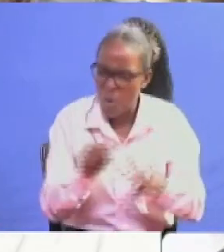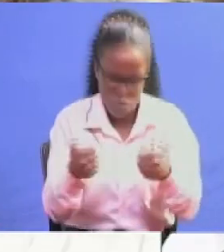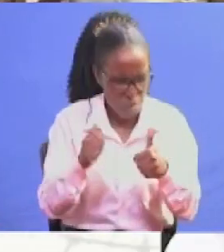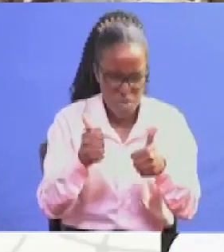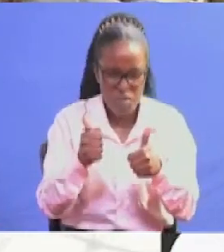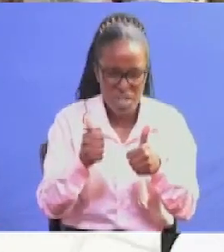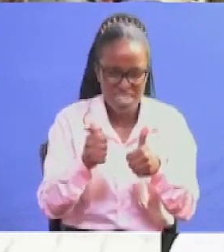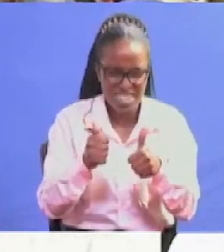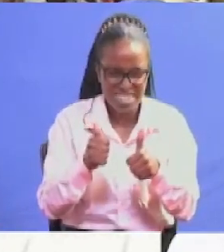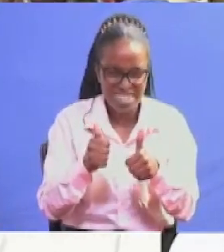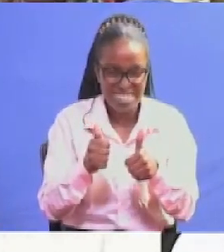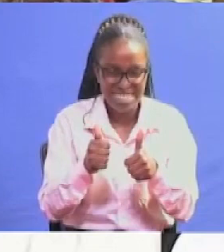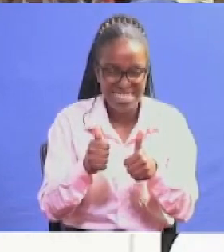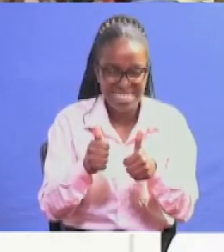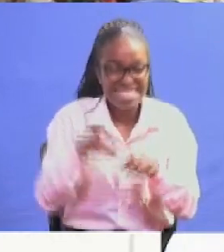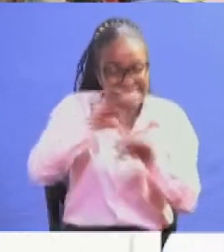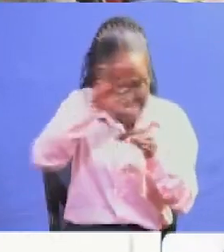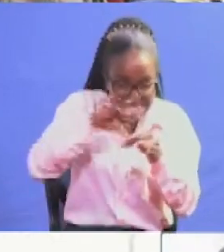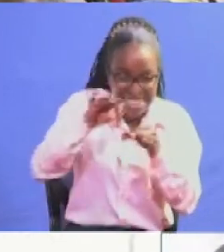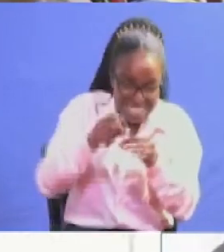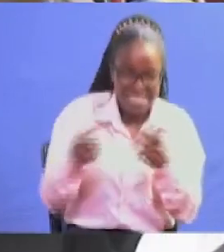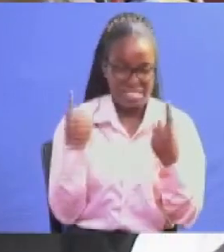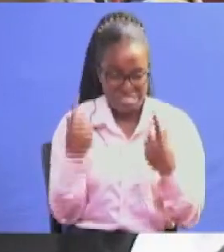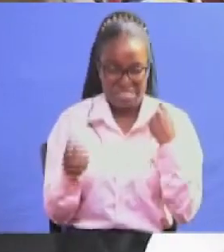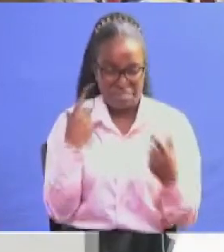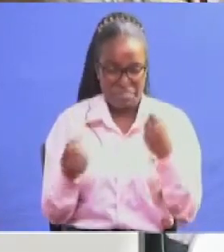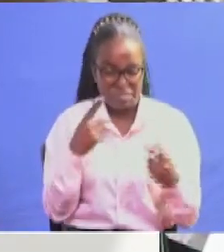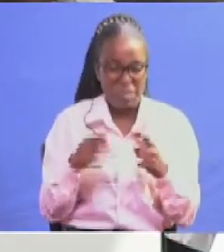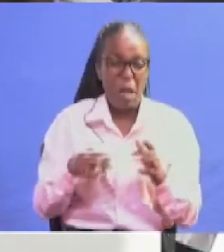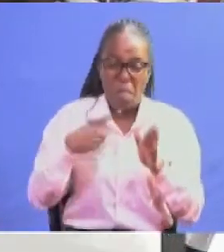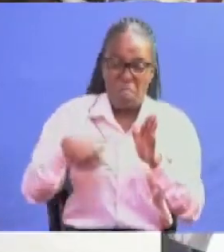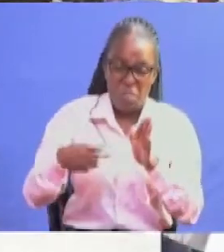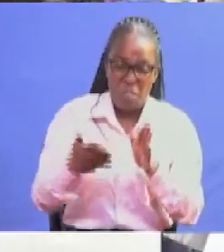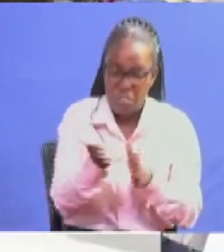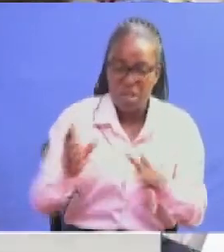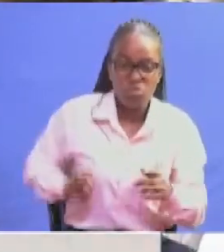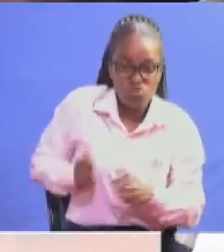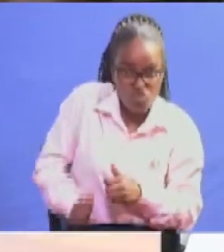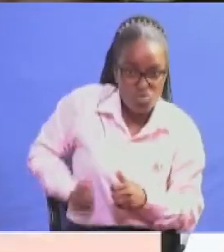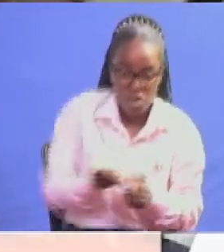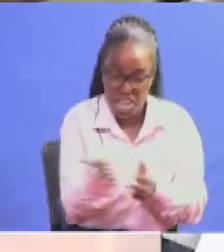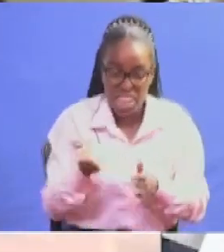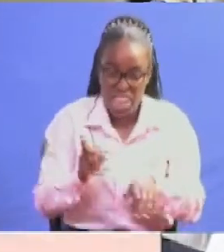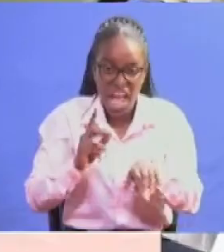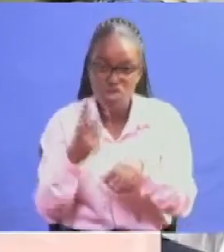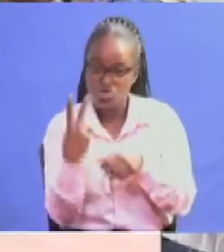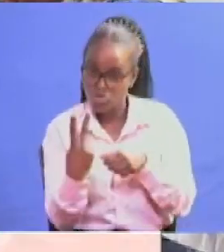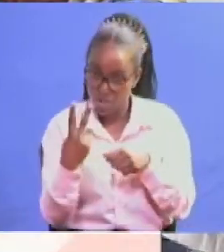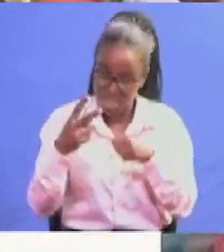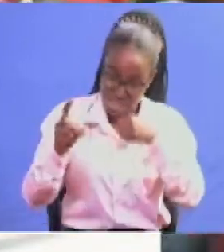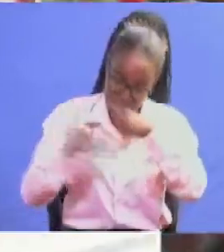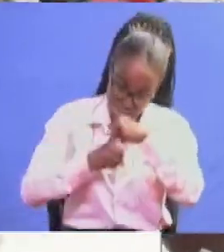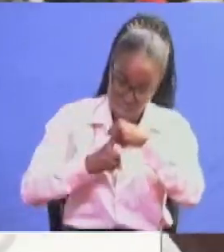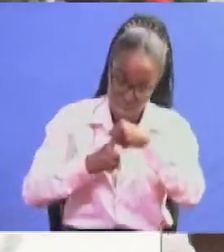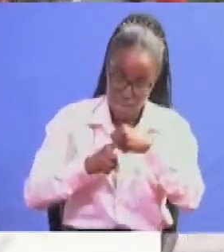nini? Majani ya mwezi imeongezeka mwezi inakuja shilingi 20, ilikuwa 21 sasa 26. Na bonus inaongezeka kila mwaka, bonus